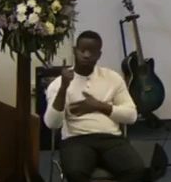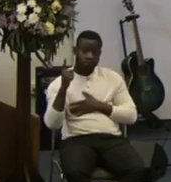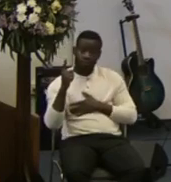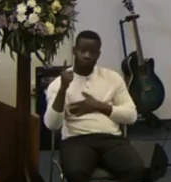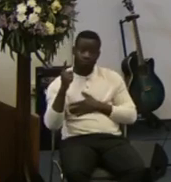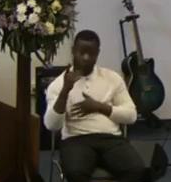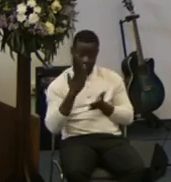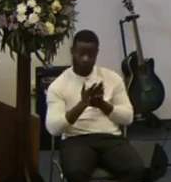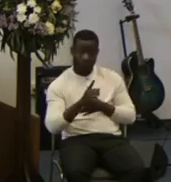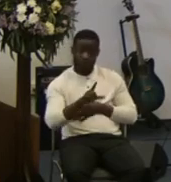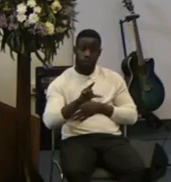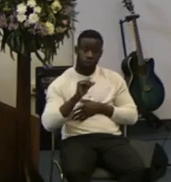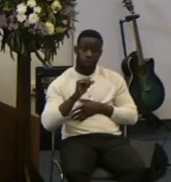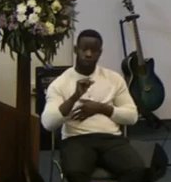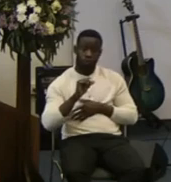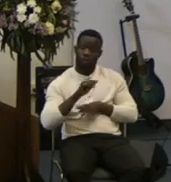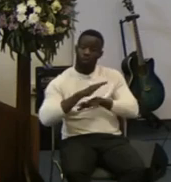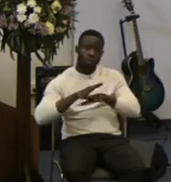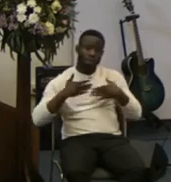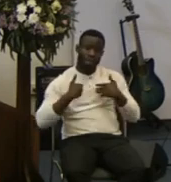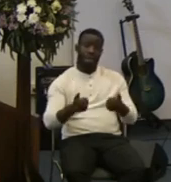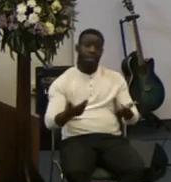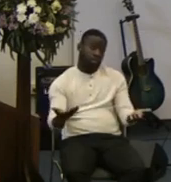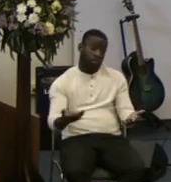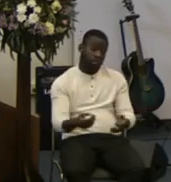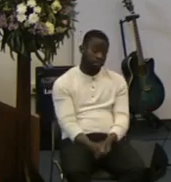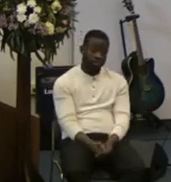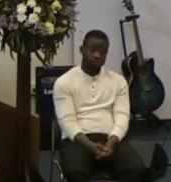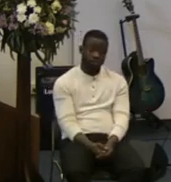still chooses not to heal.